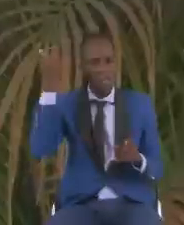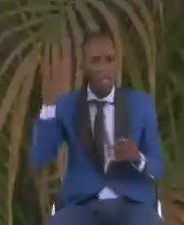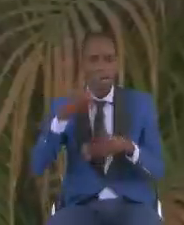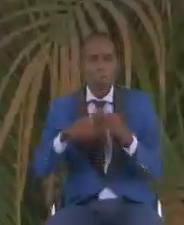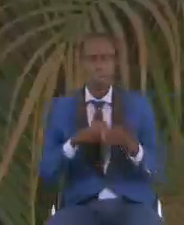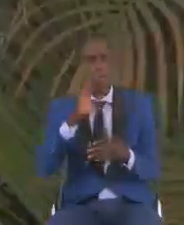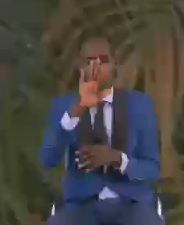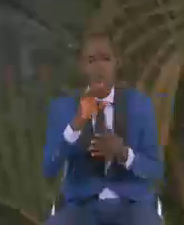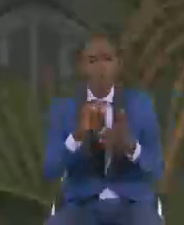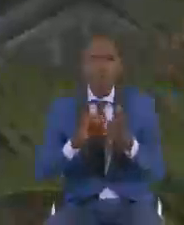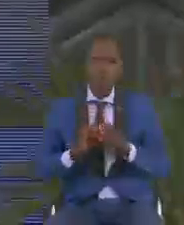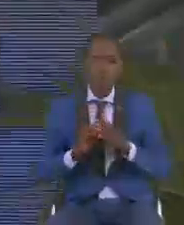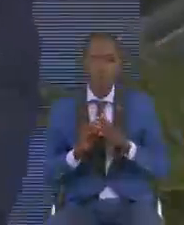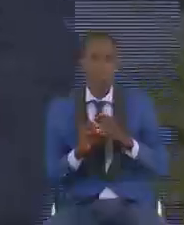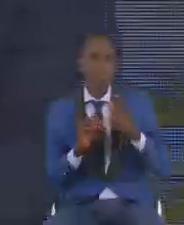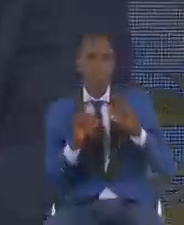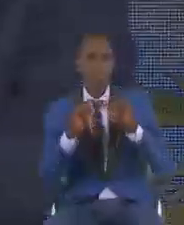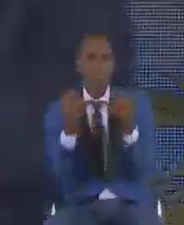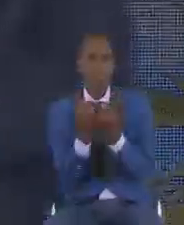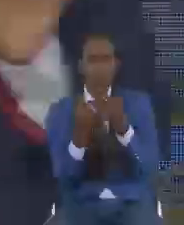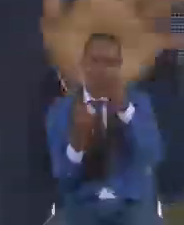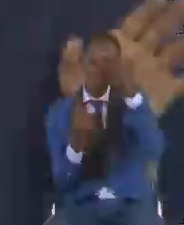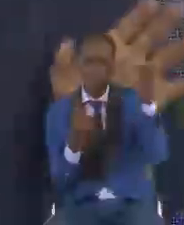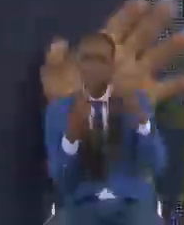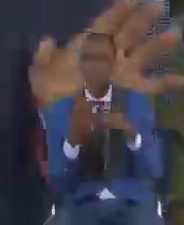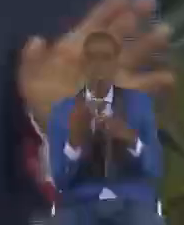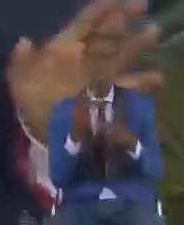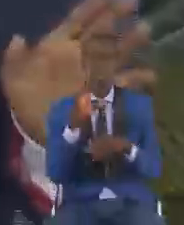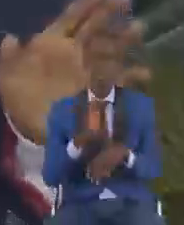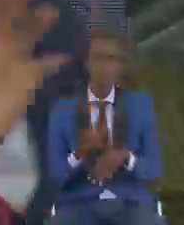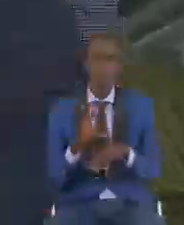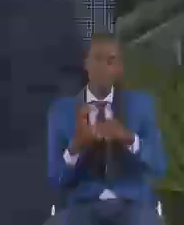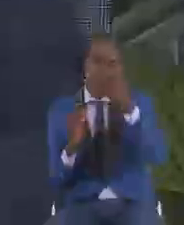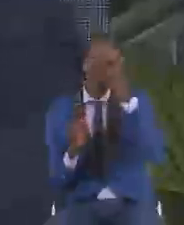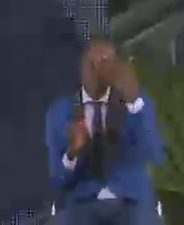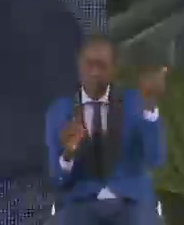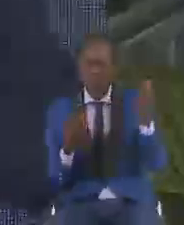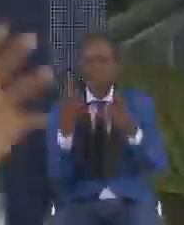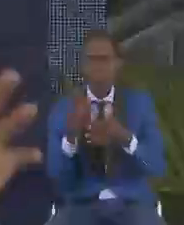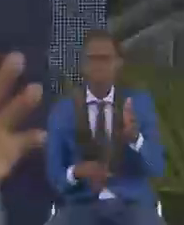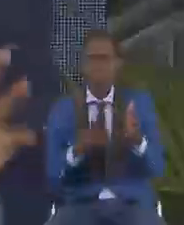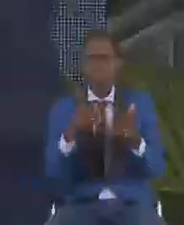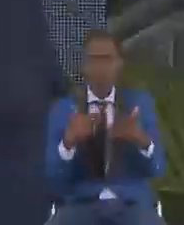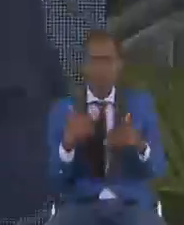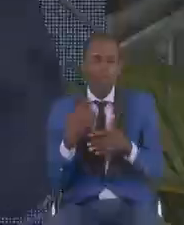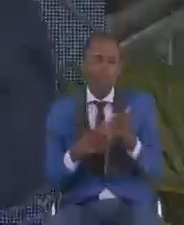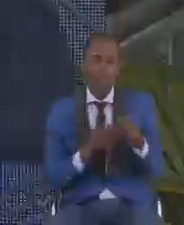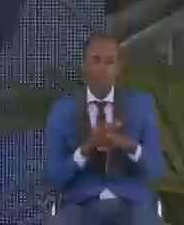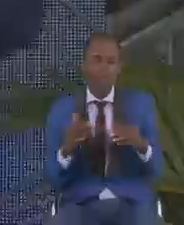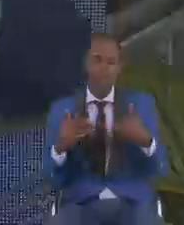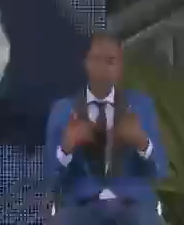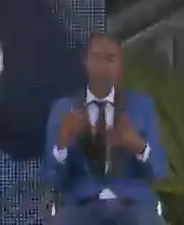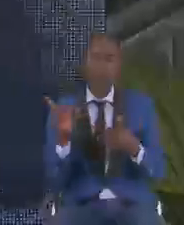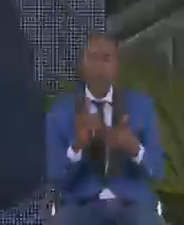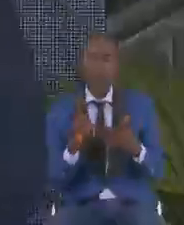tribe. Forget about the name of your church. Forget about what you are not, where you are being.